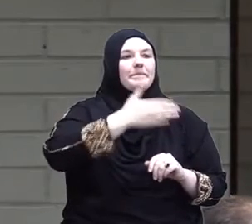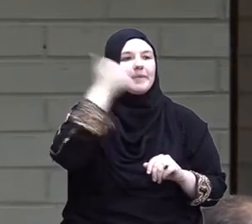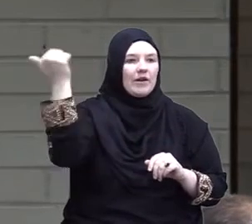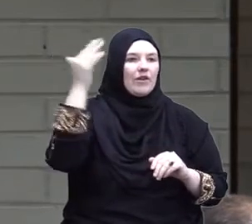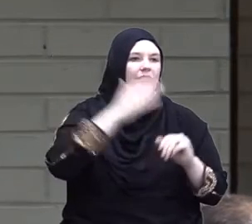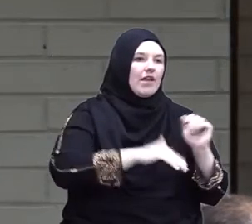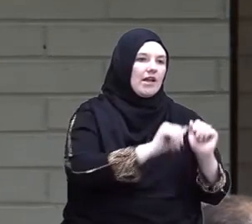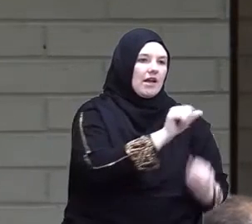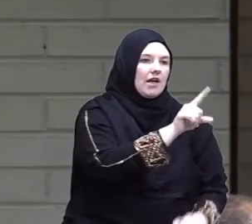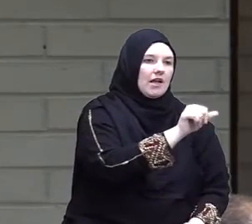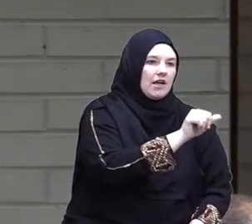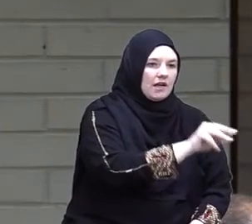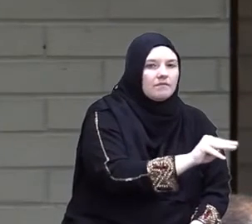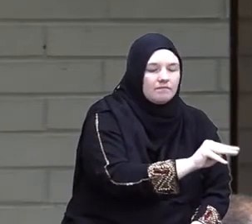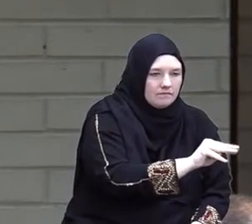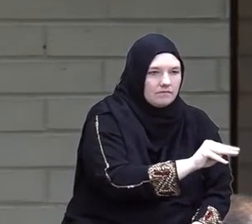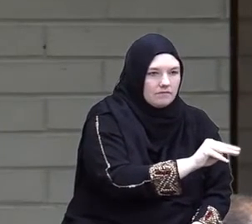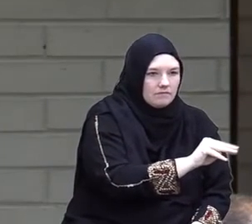than Adam.